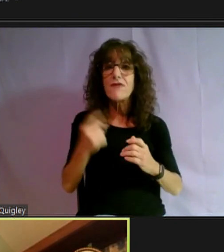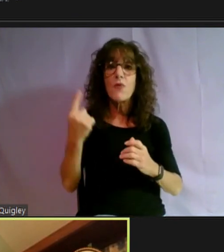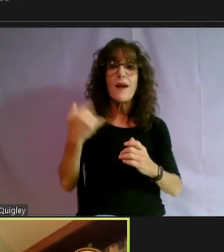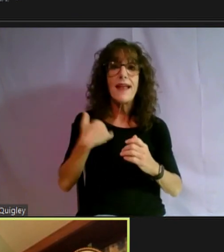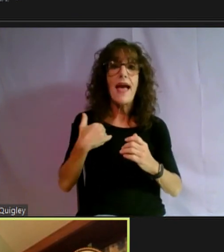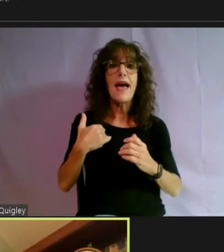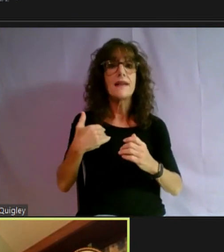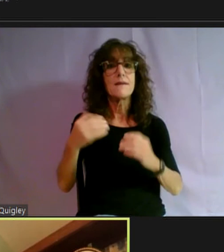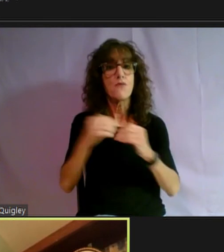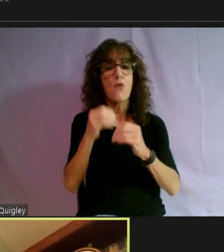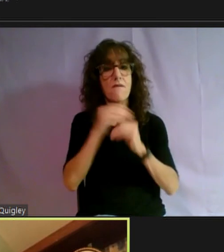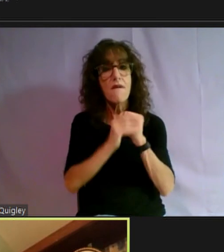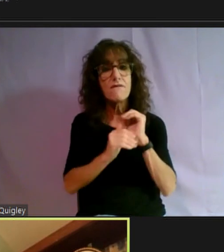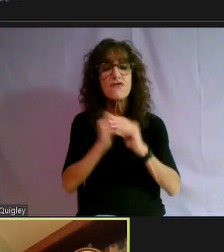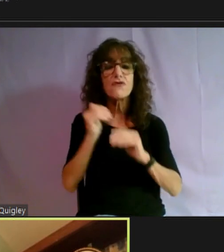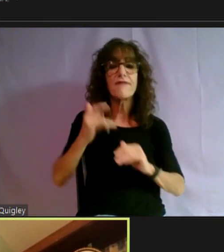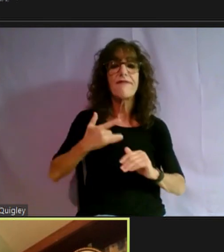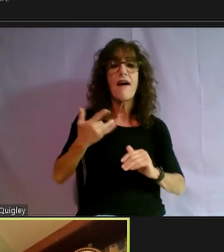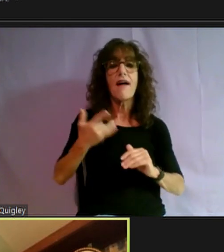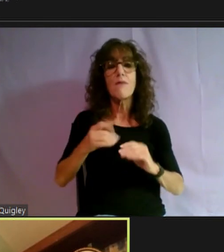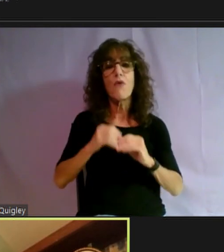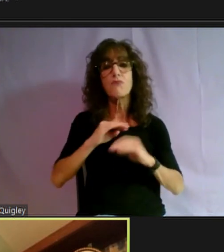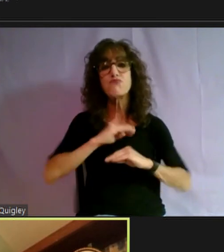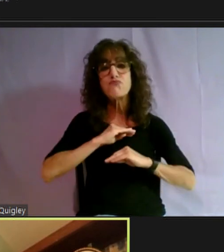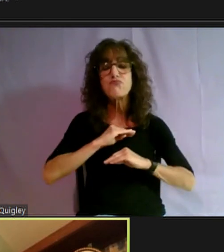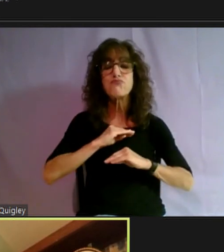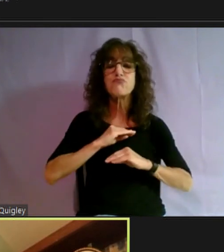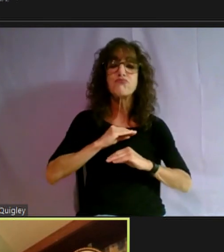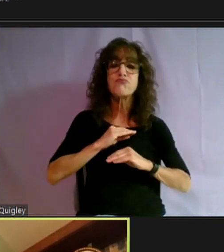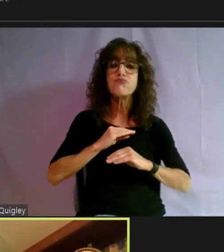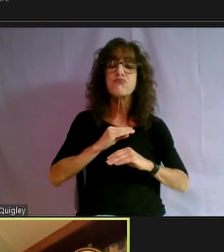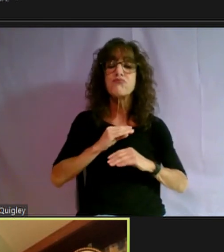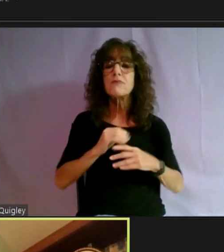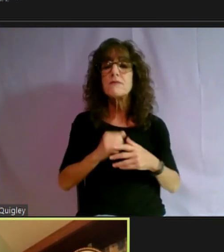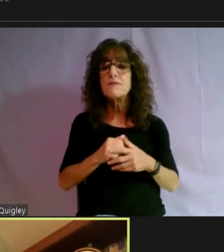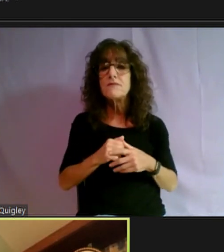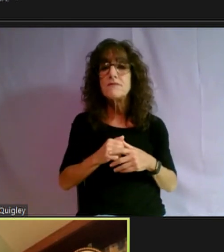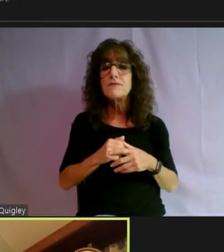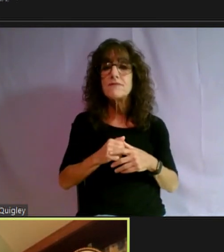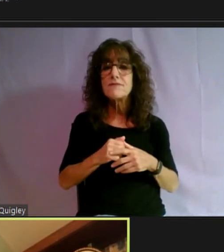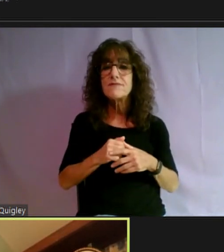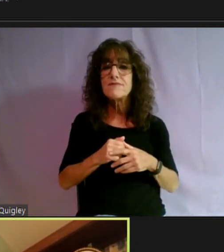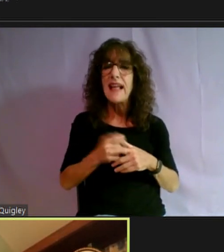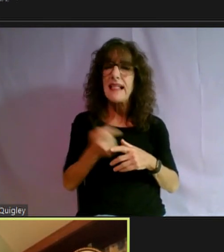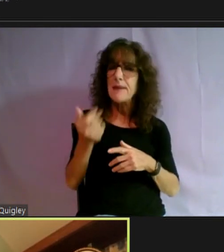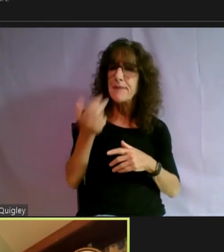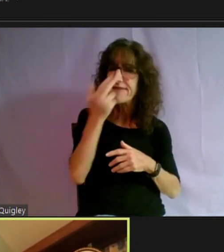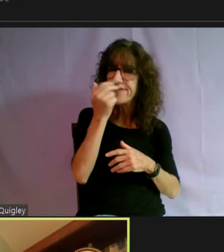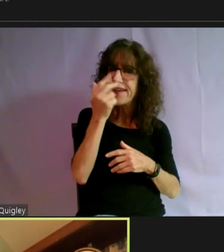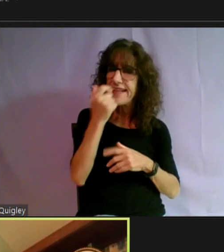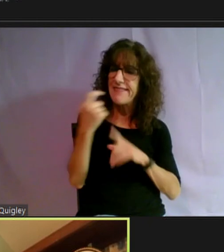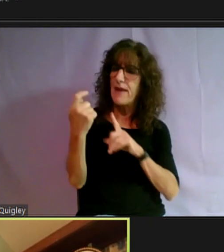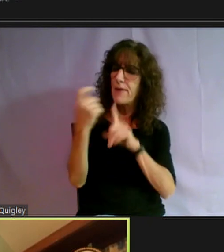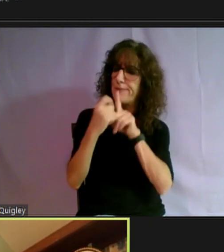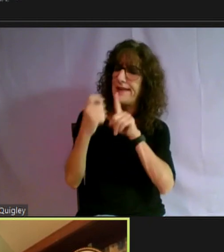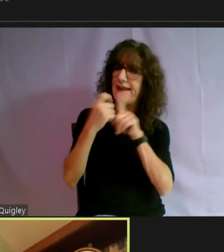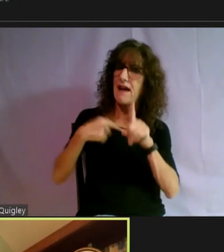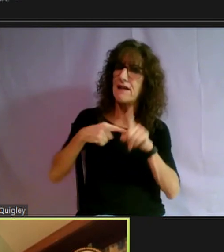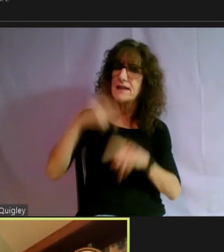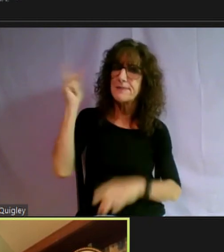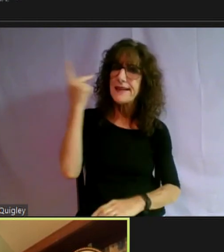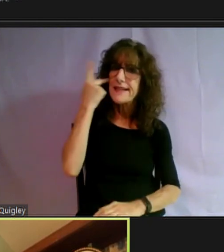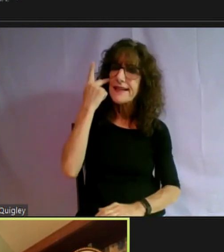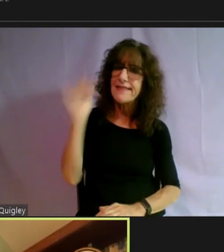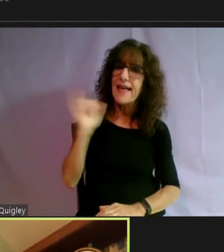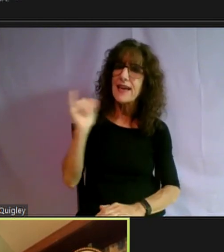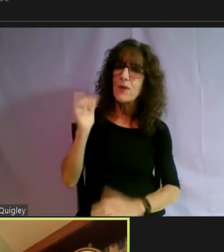of comfort. I found it um, almost funny that we were being attacked politically for it, as though it was some sort